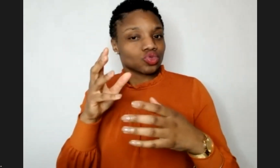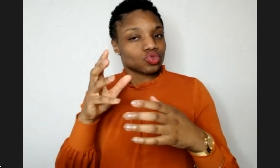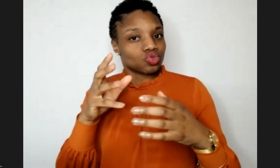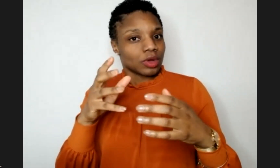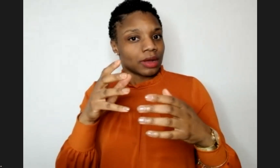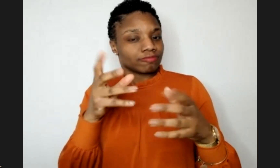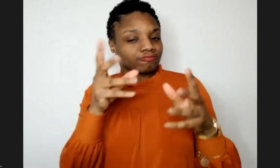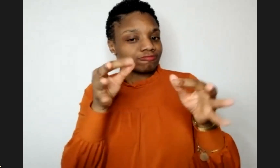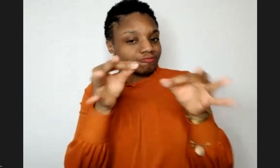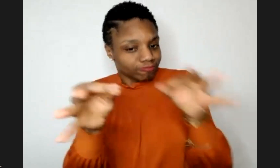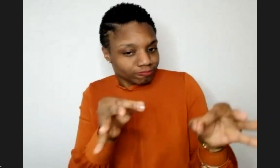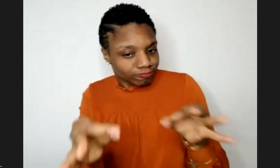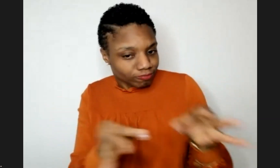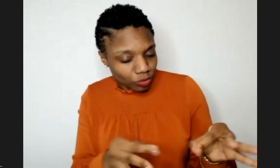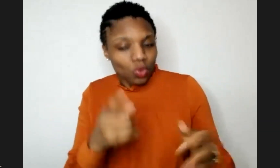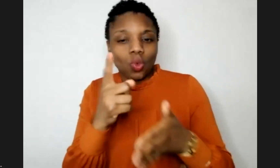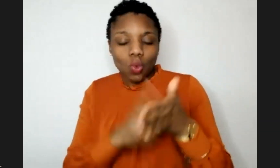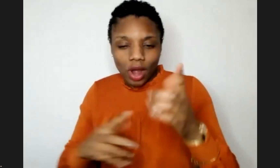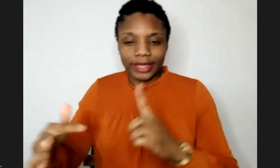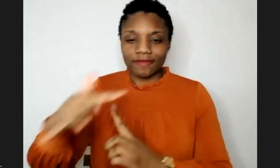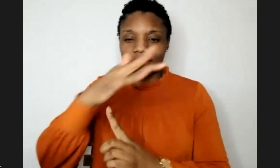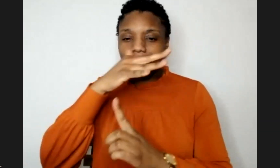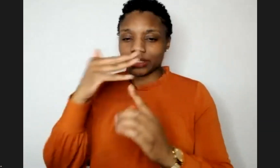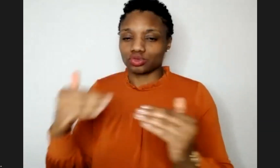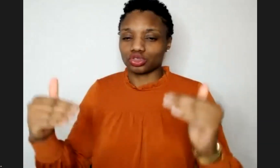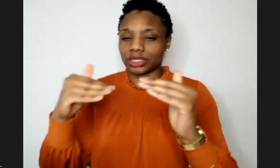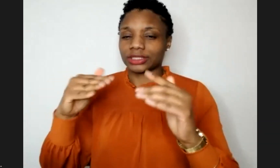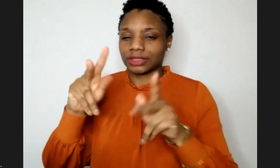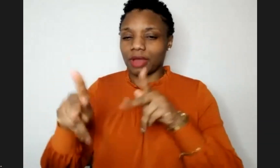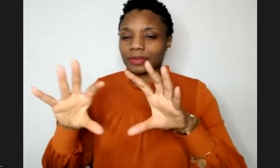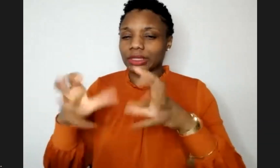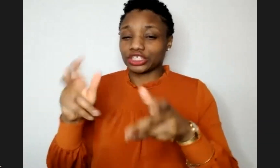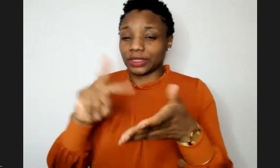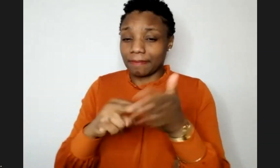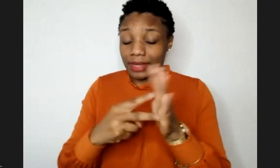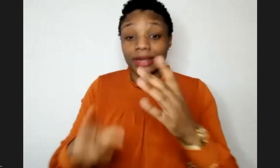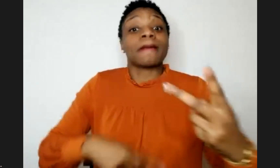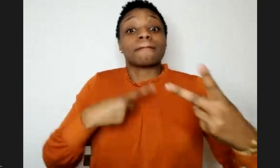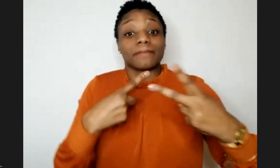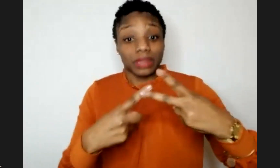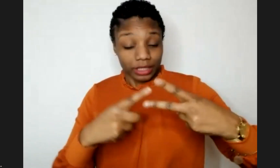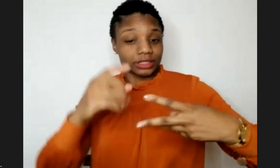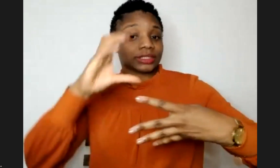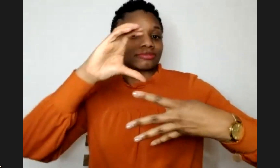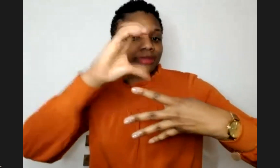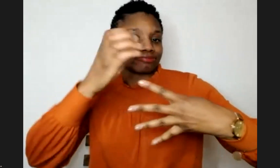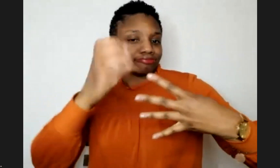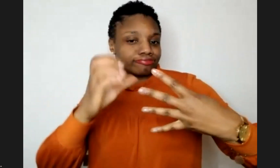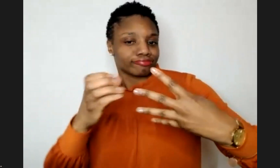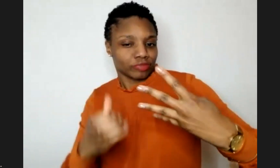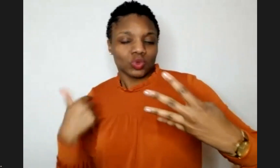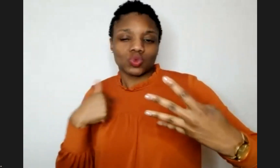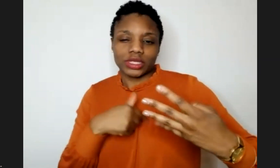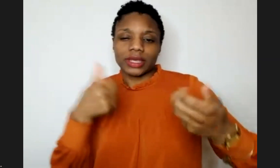environmental justice population, as well as the thresholds for each of the criteria under race, income, language, and then